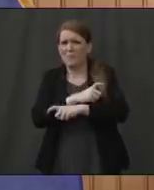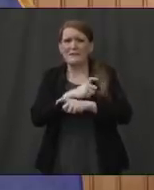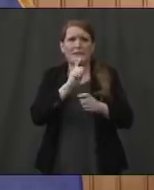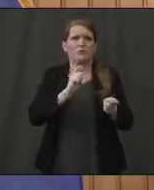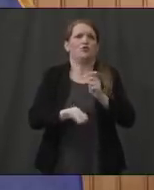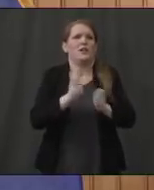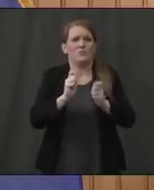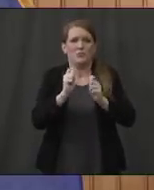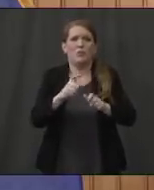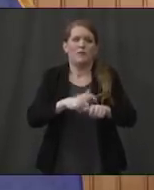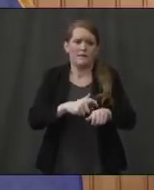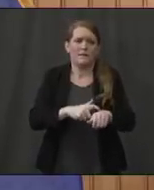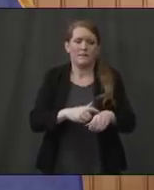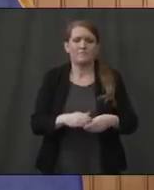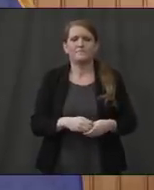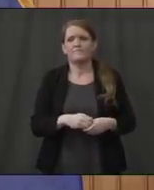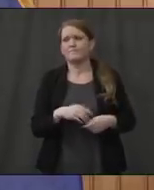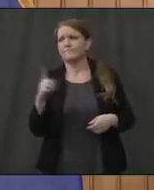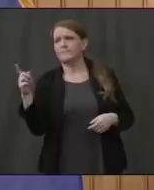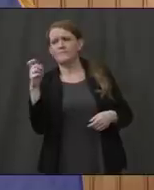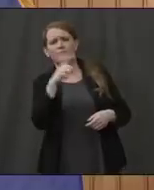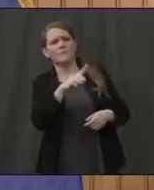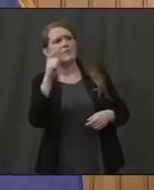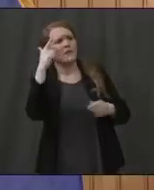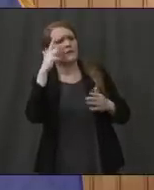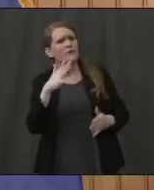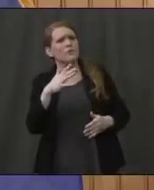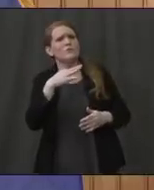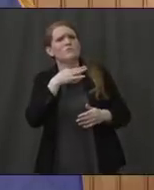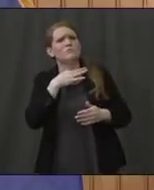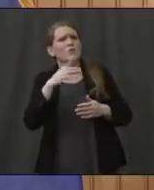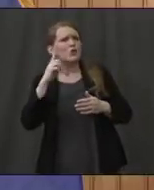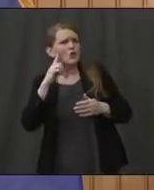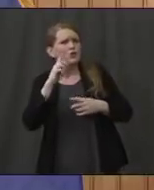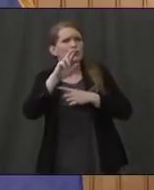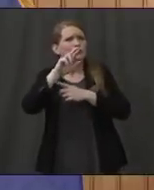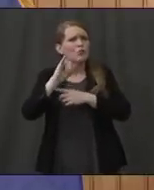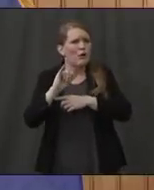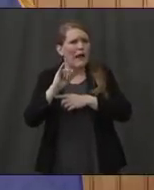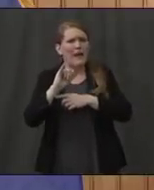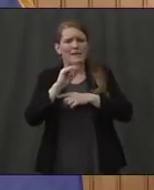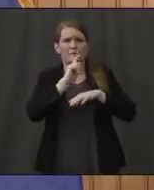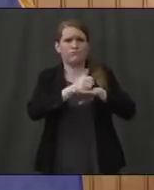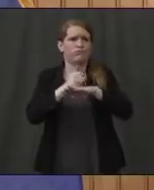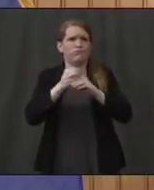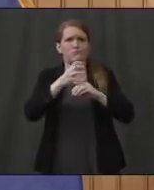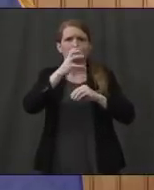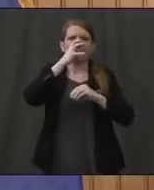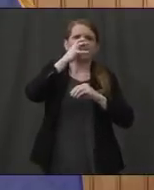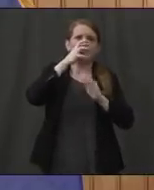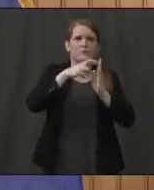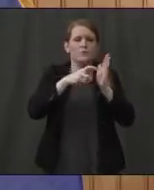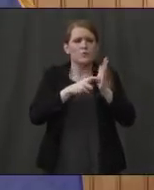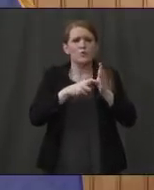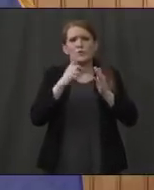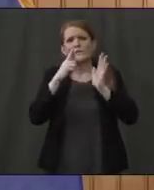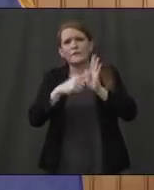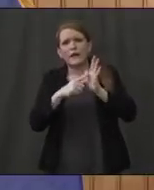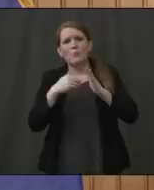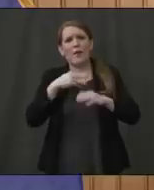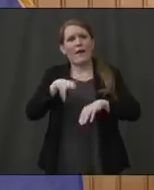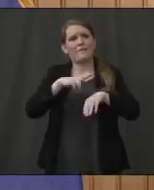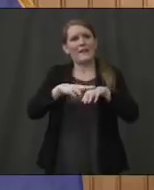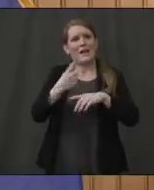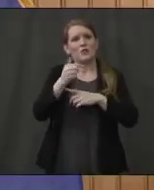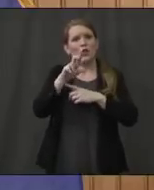some of the measures being taken in Rhode Island by Governor Raimondo, using the National Guard and stopping cars. Just some of your reaction